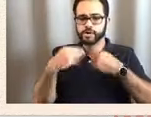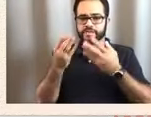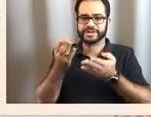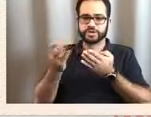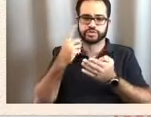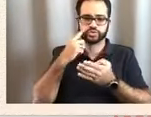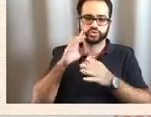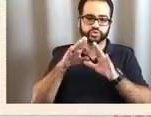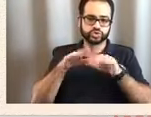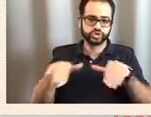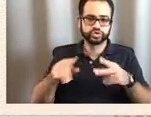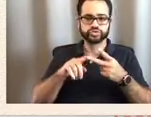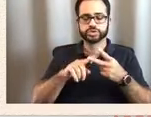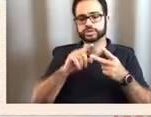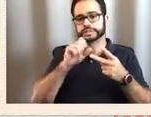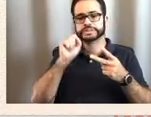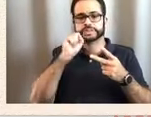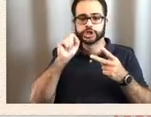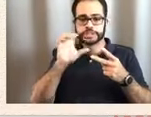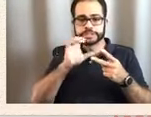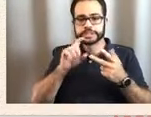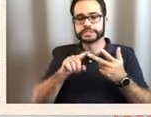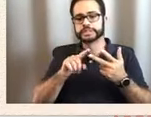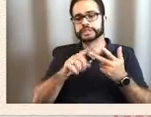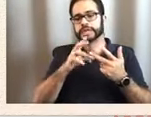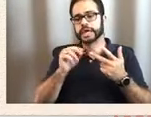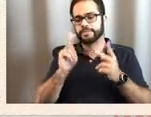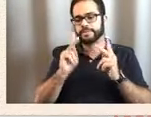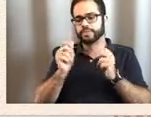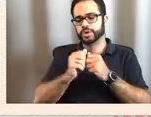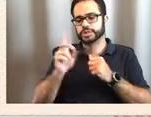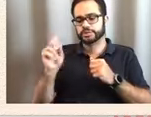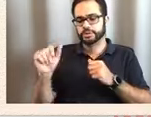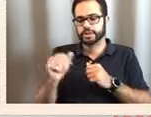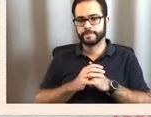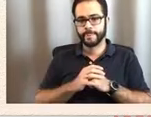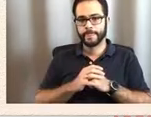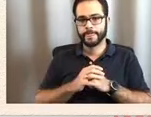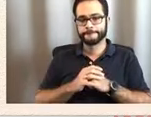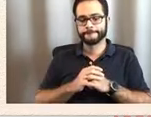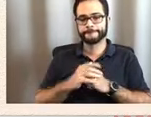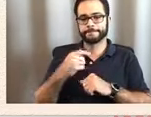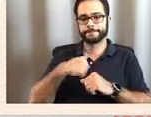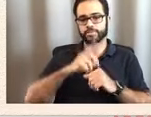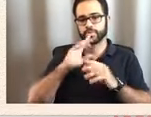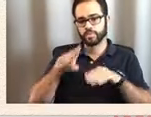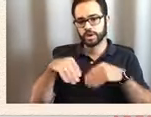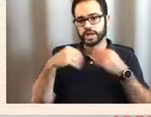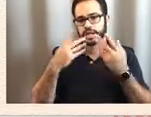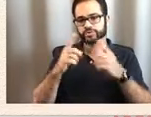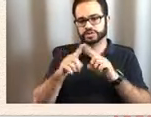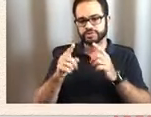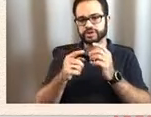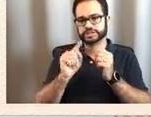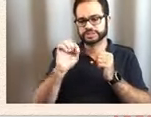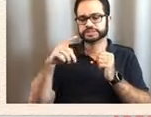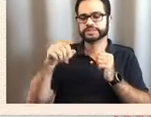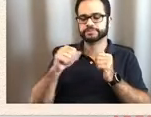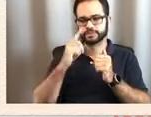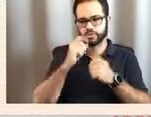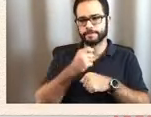aging populations, and people with disabilities. We will give you some tips to ensure the Clearinghouse really